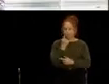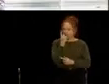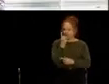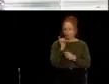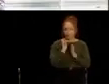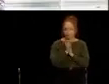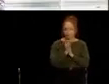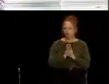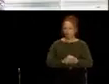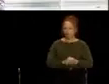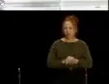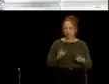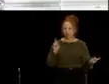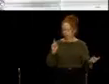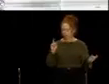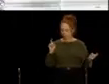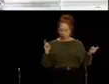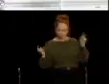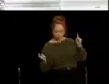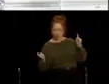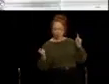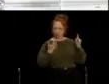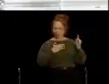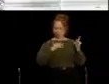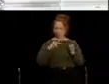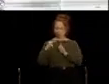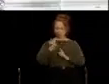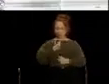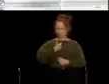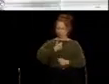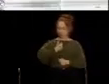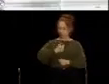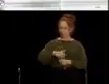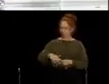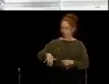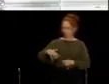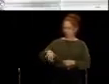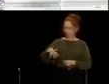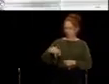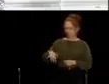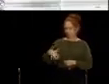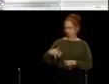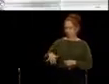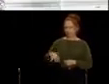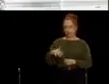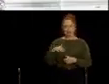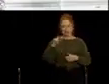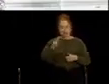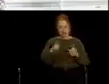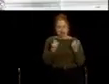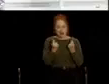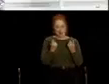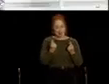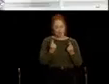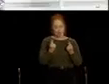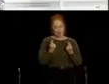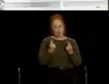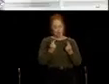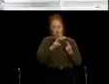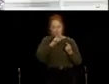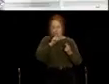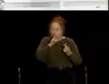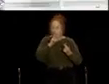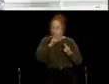moment, and it changed everything for me. And so what I had to do was sort of crawl back out of that, but it took a